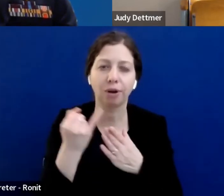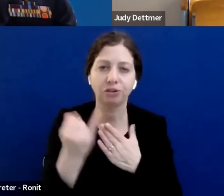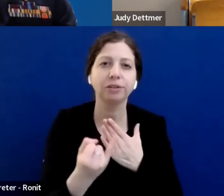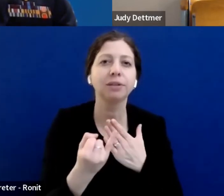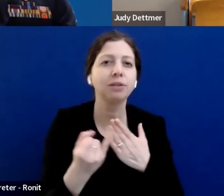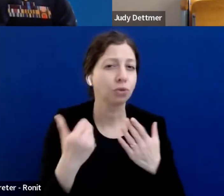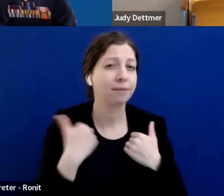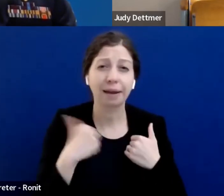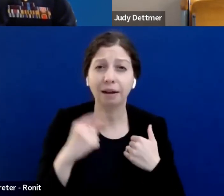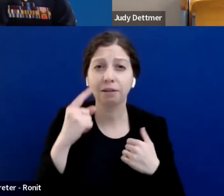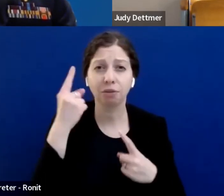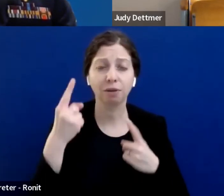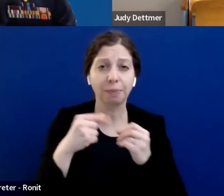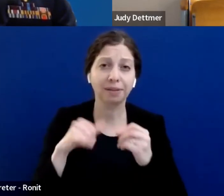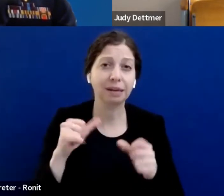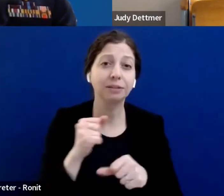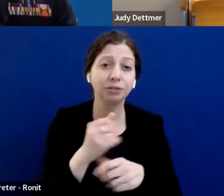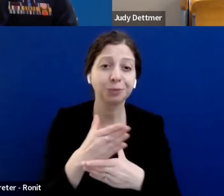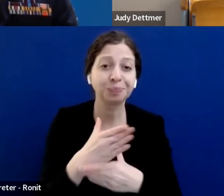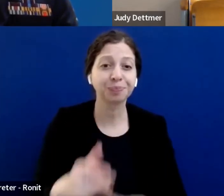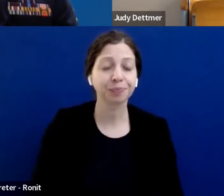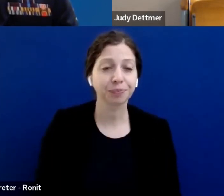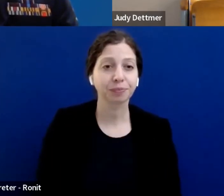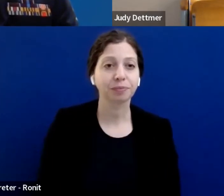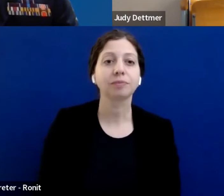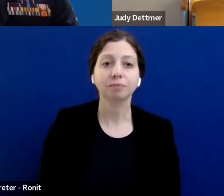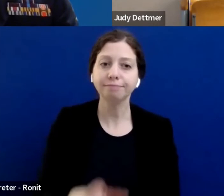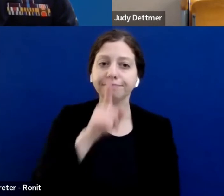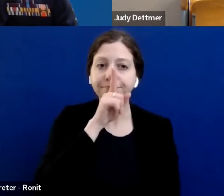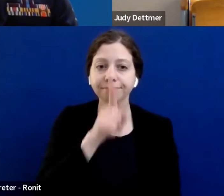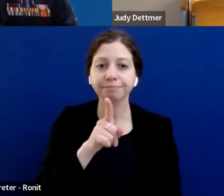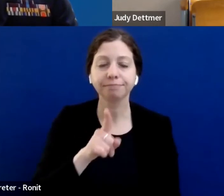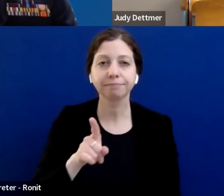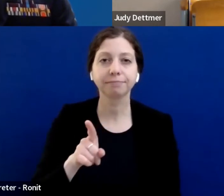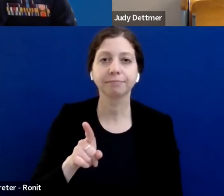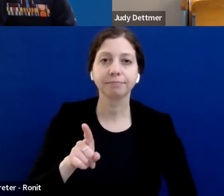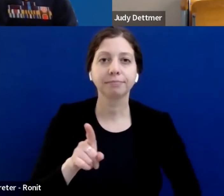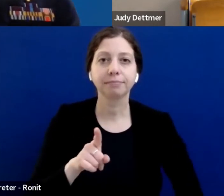do you have any thoughts on that you can share? Sure. So I